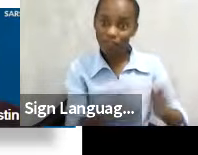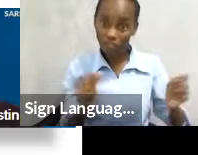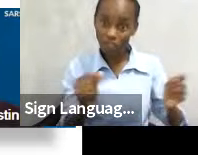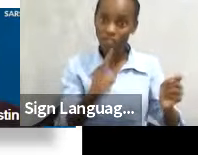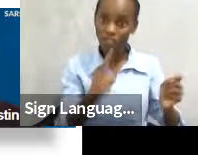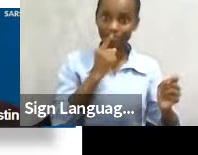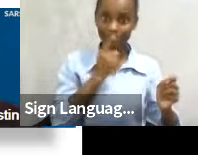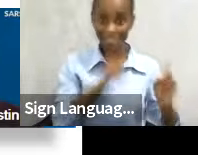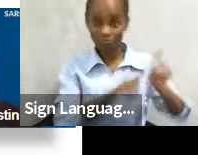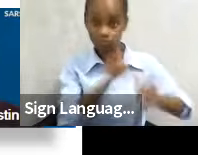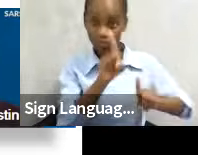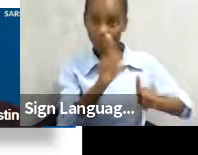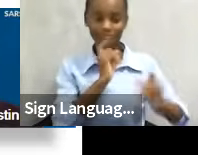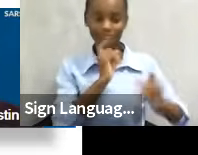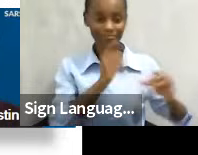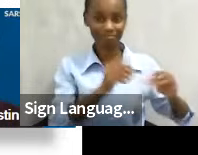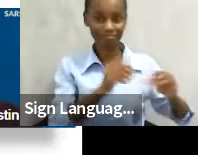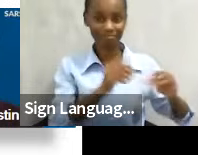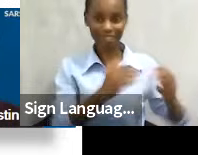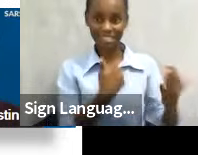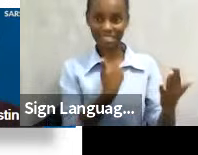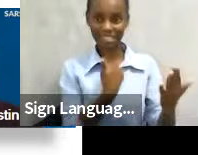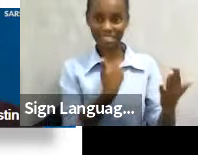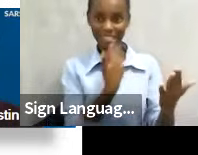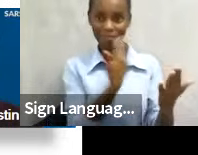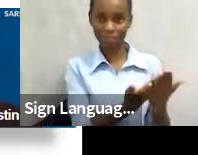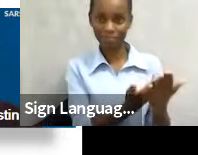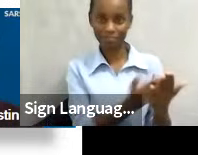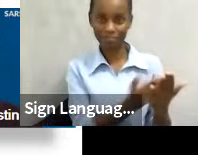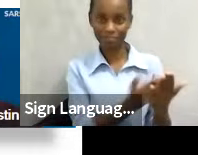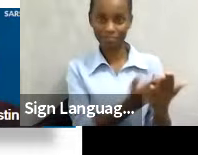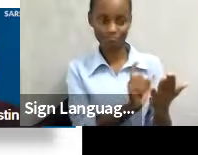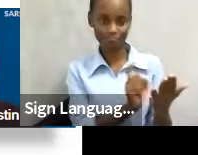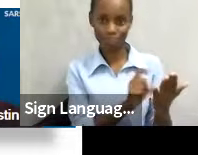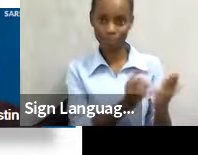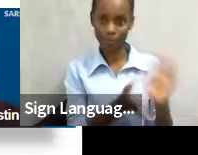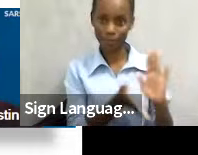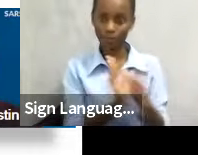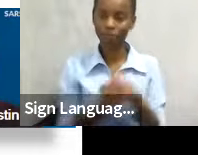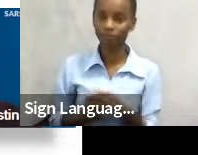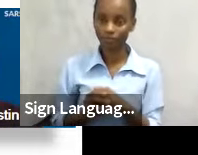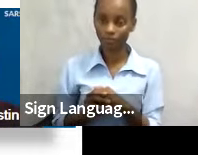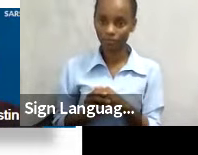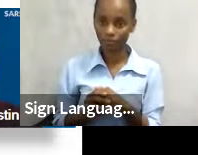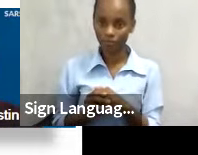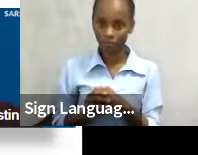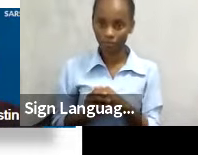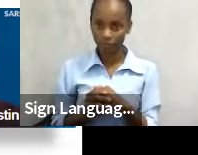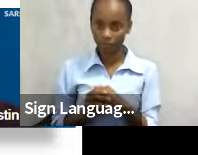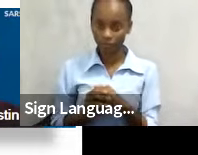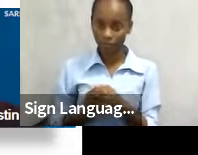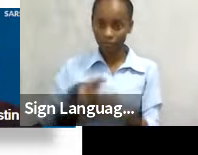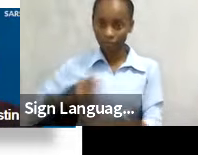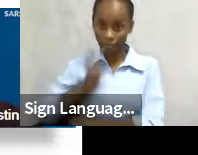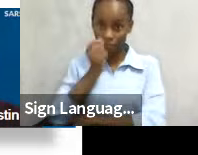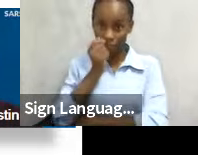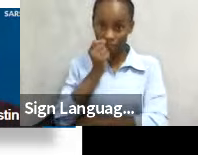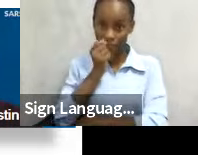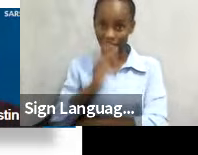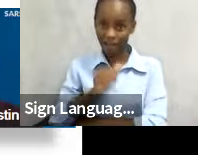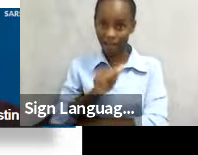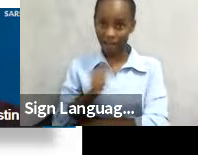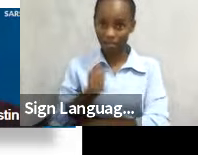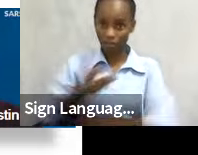Ladies and gents, now we're going to move on to other service channels that we've brought into